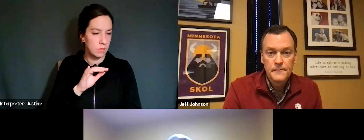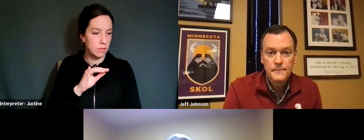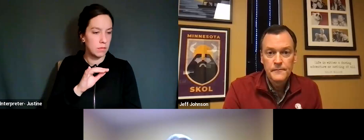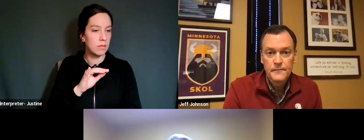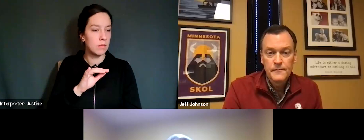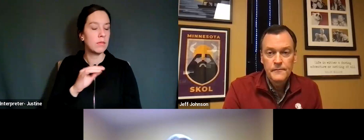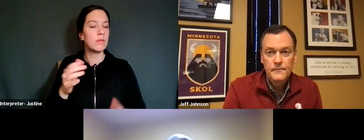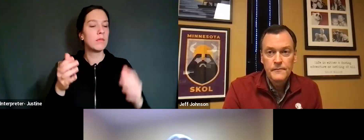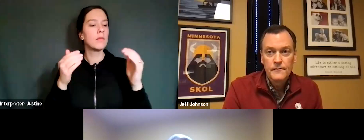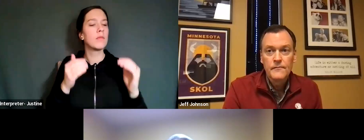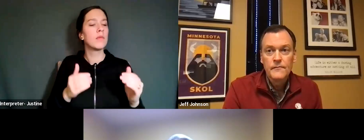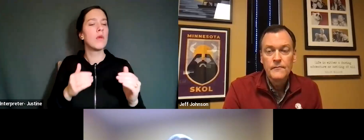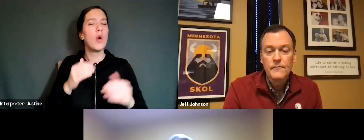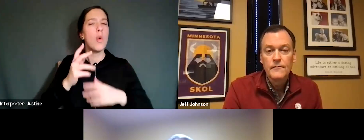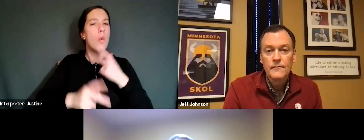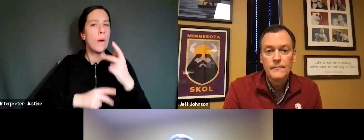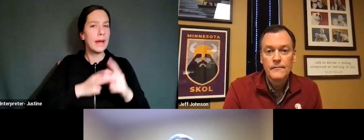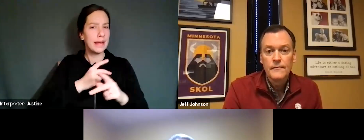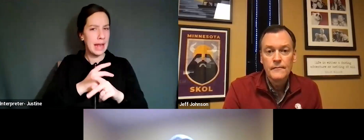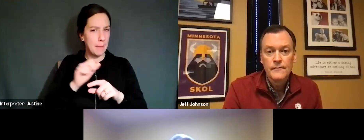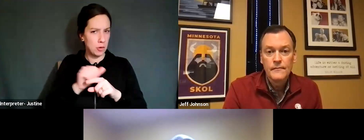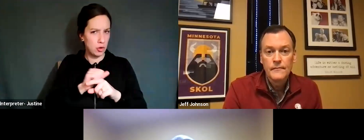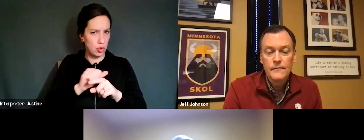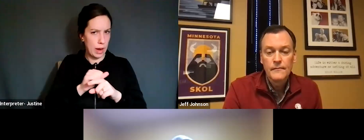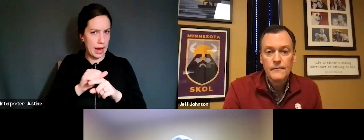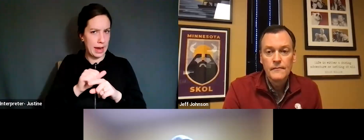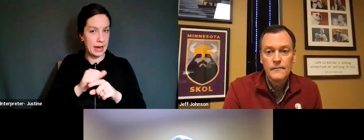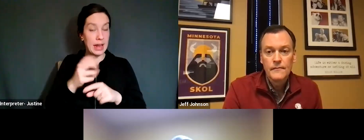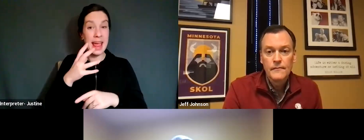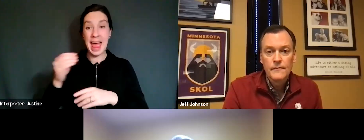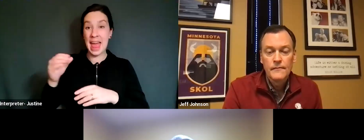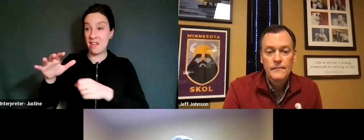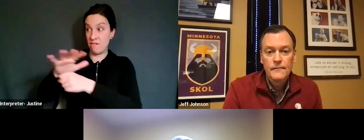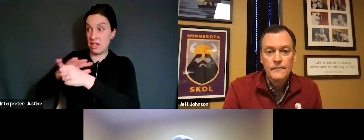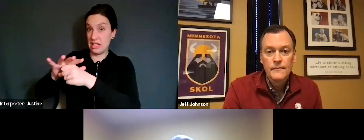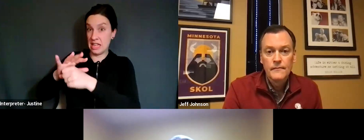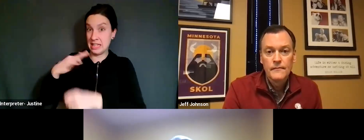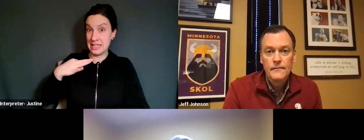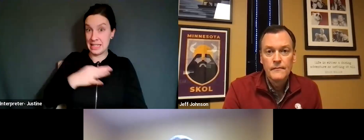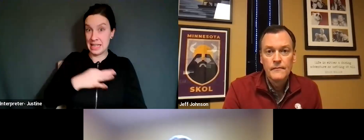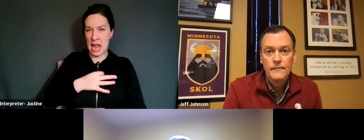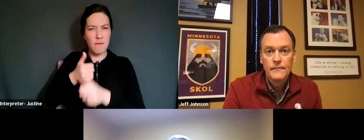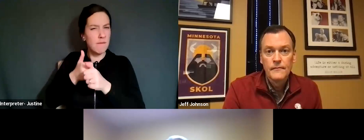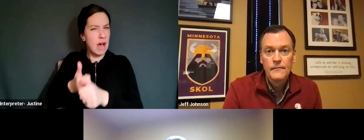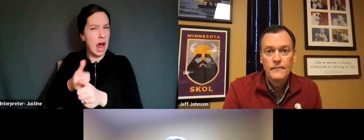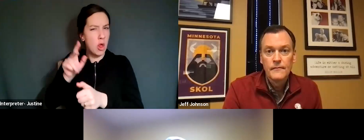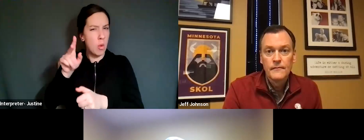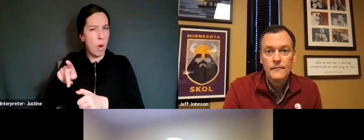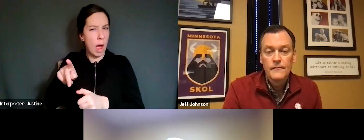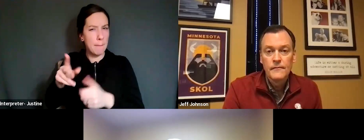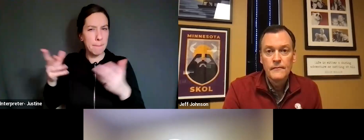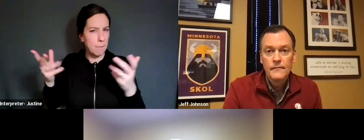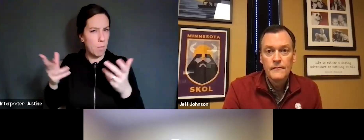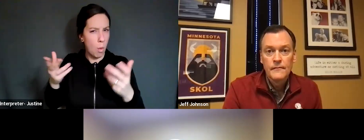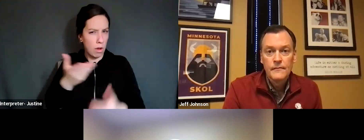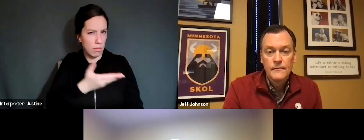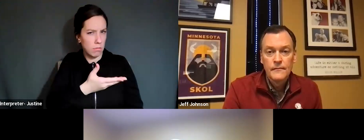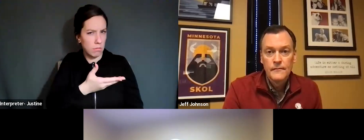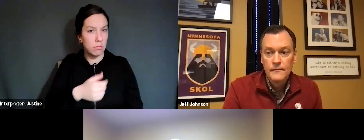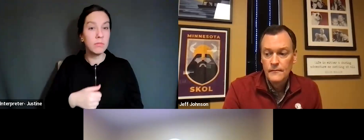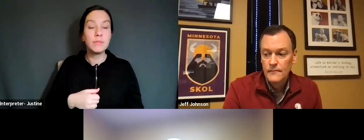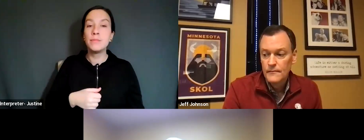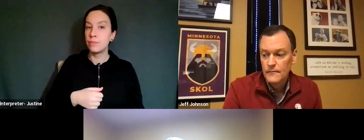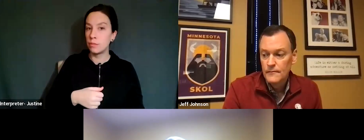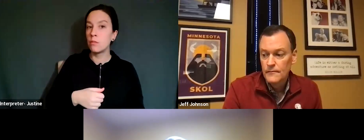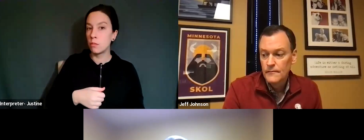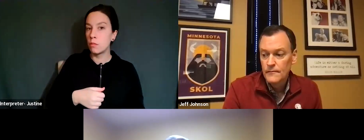of training and follow-up with the facility staff will we be doing? We will do follow-up